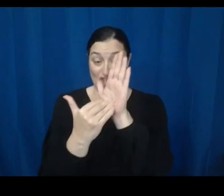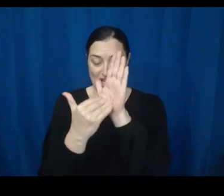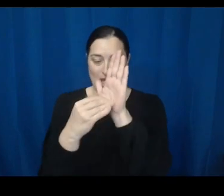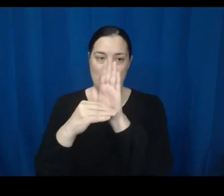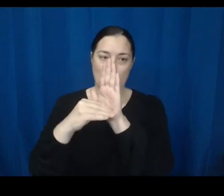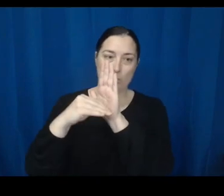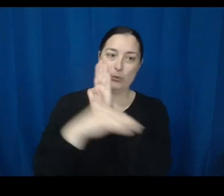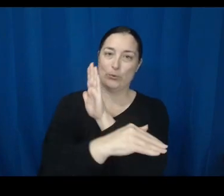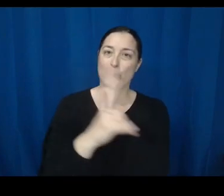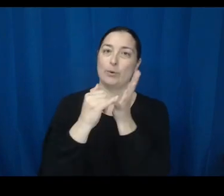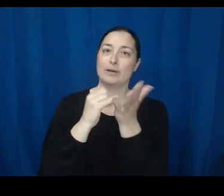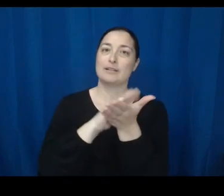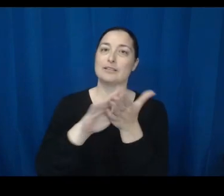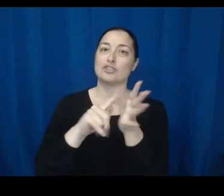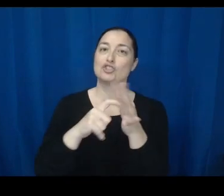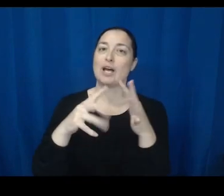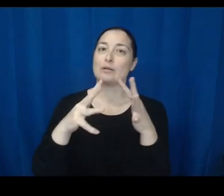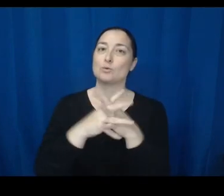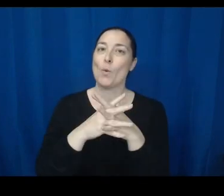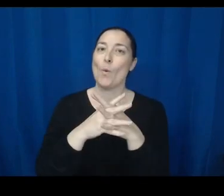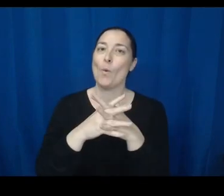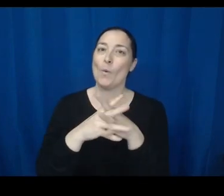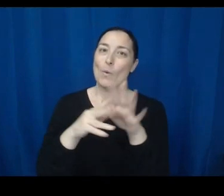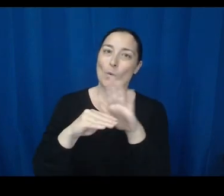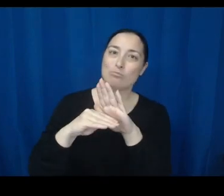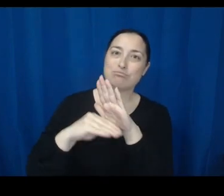On the plinth underneath the chair.